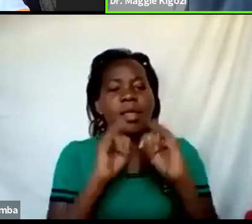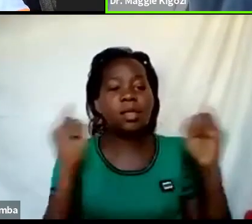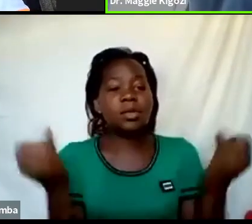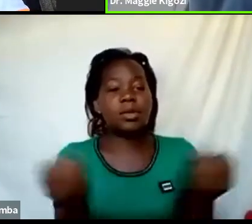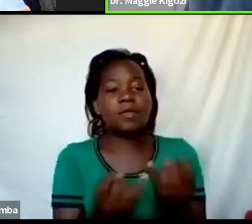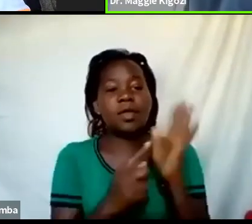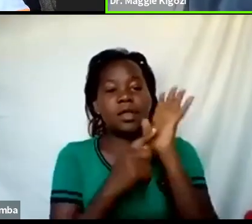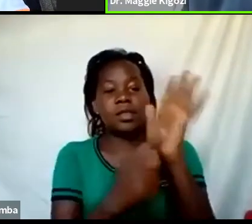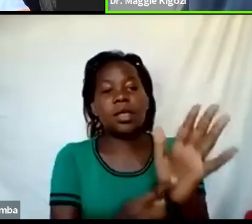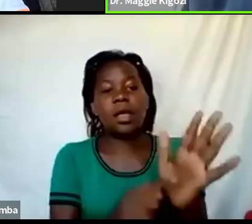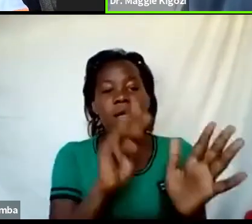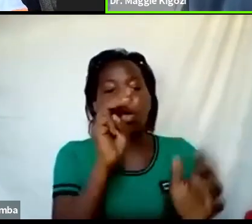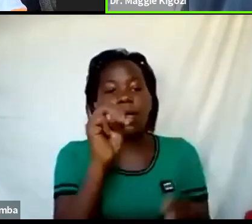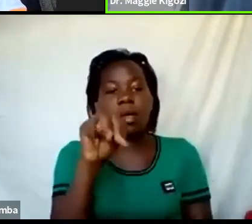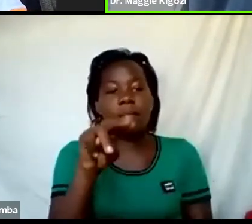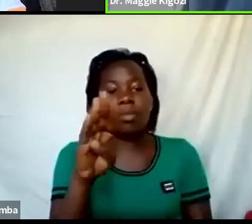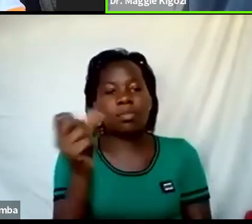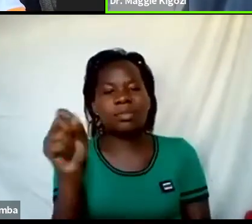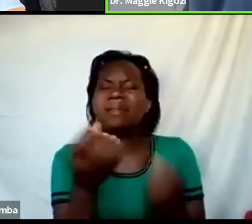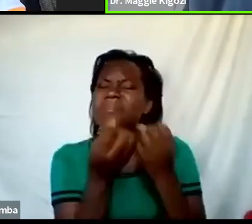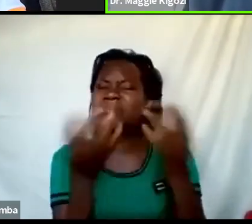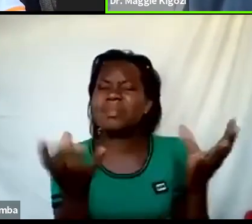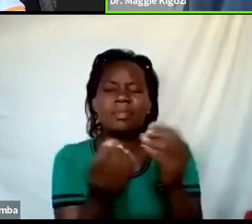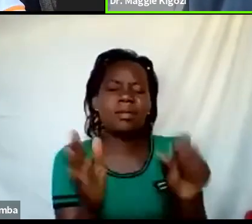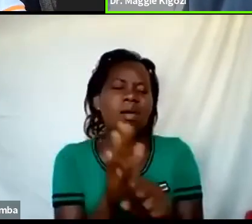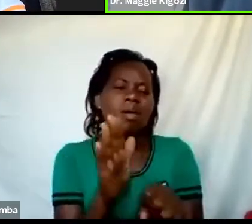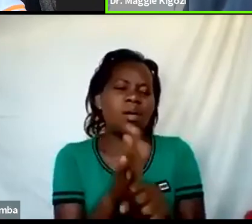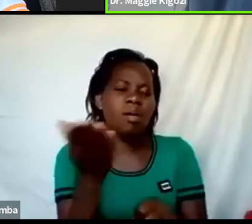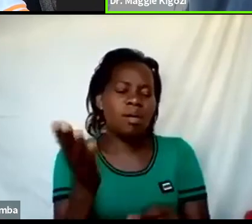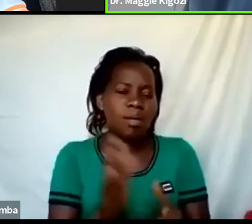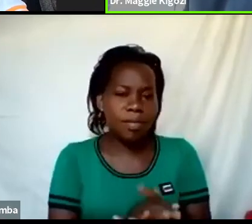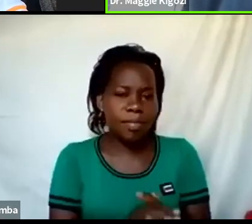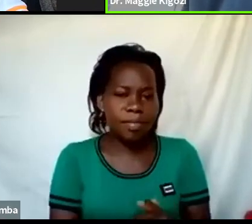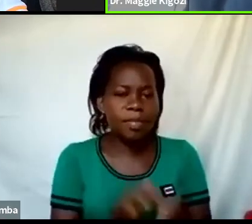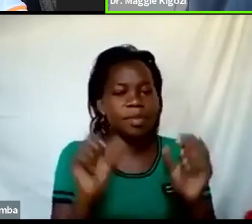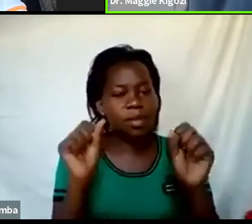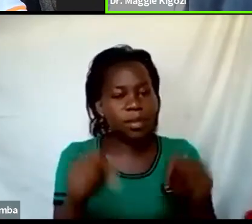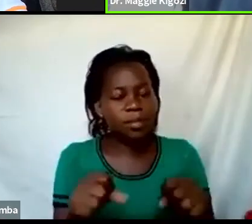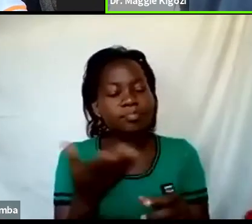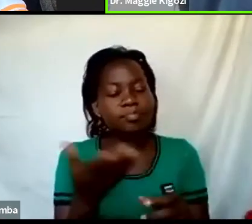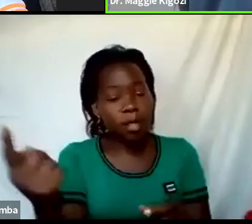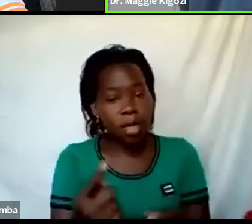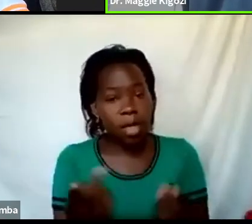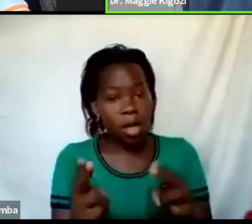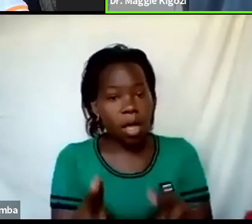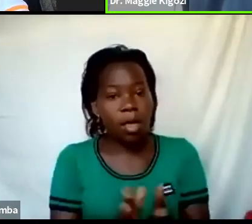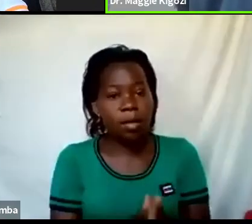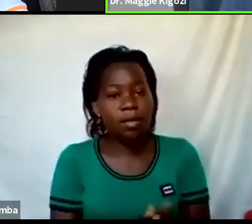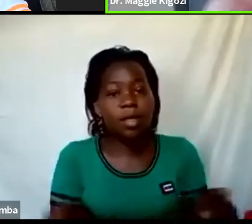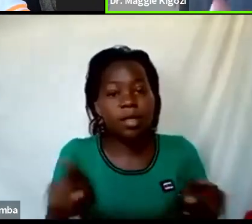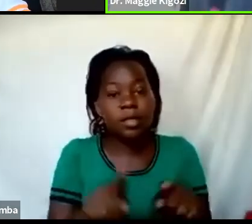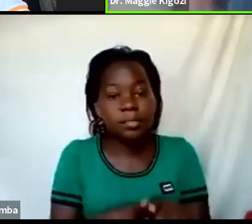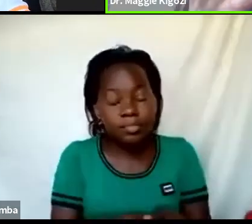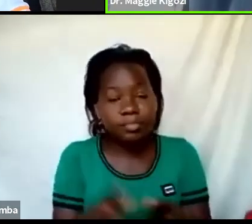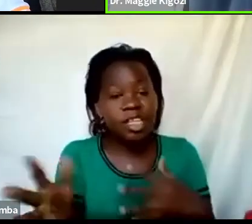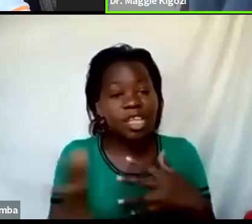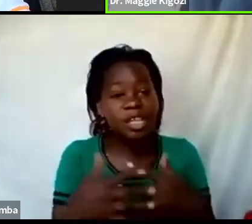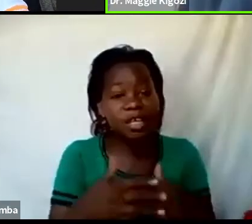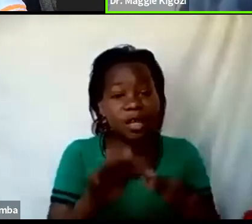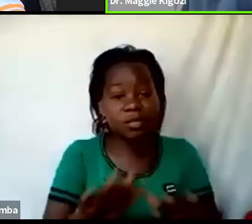MOOBs and so many others. We made sure that that is able to happen. Industrial parks are being put in place. You want to